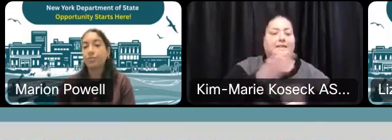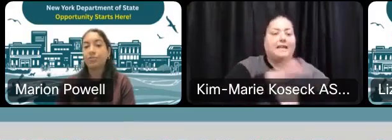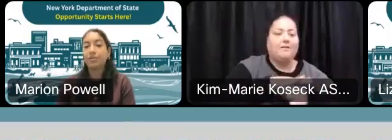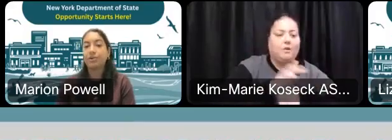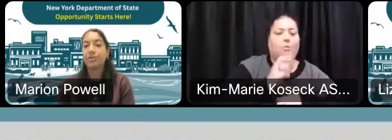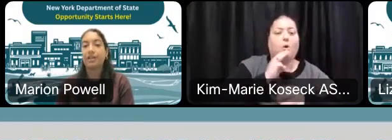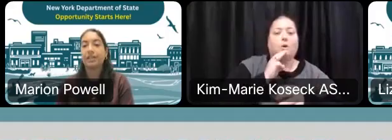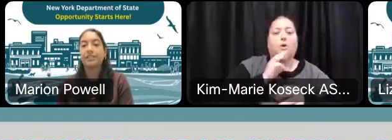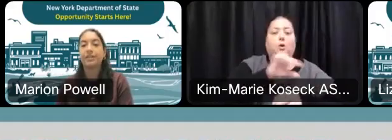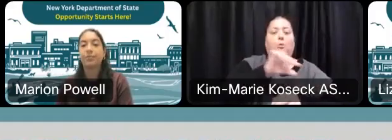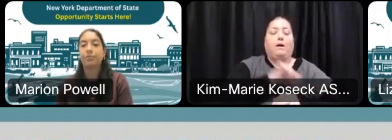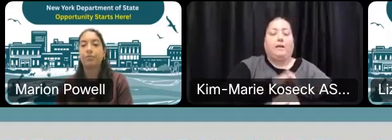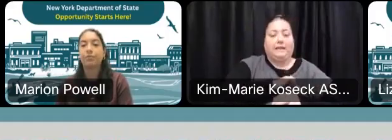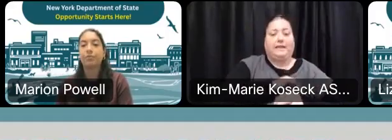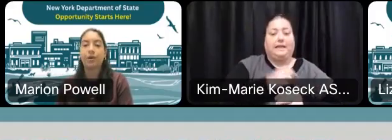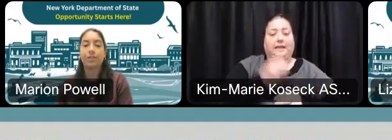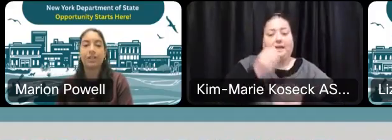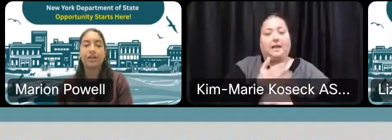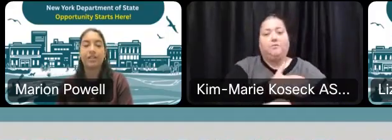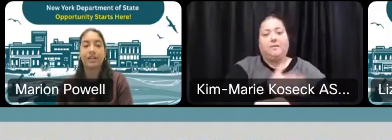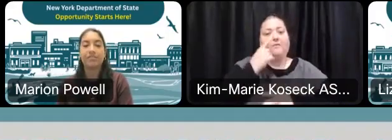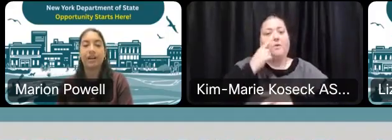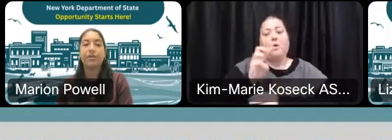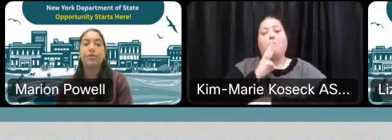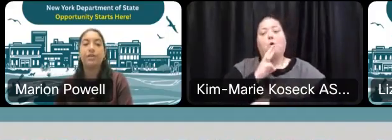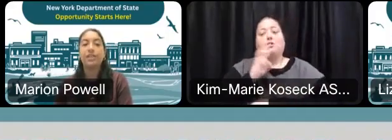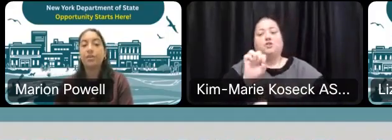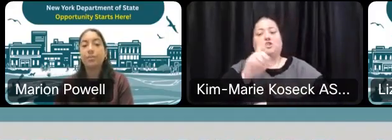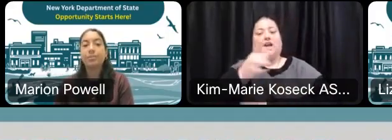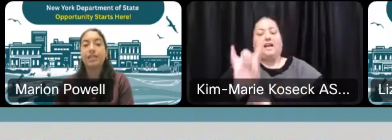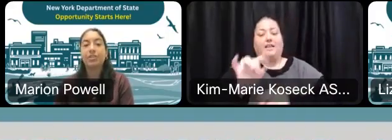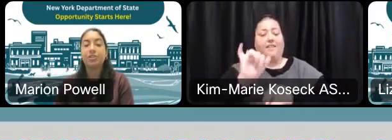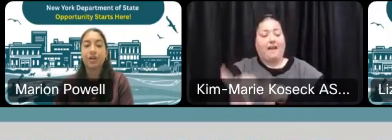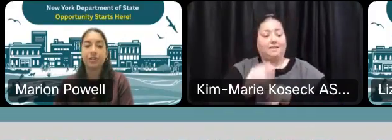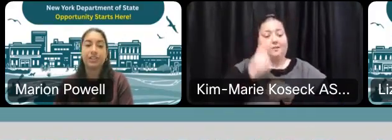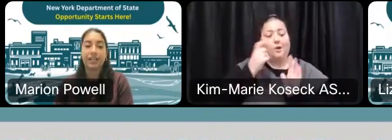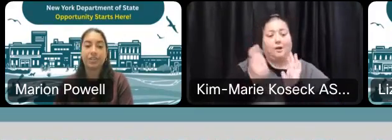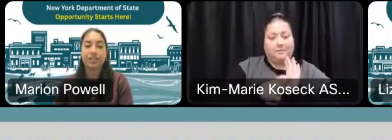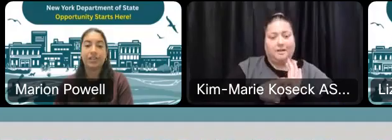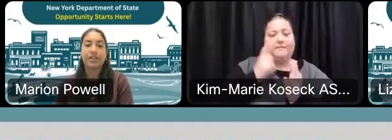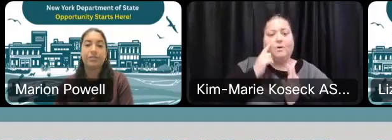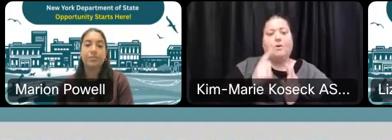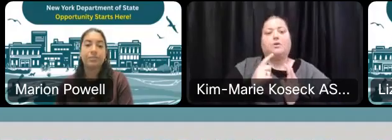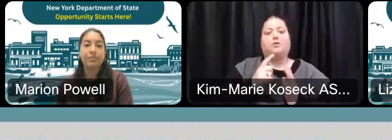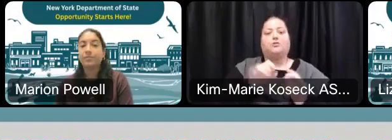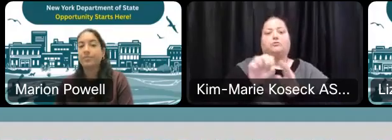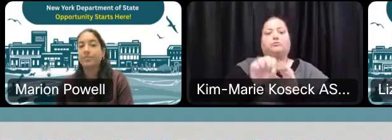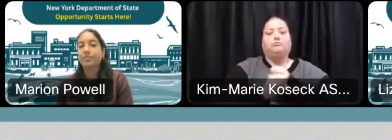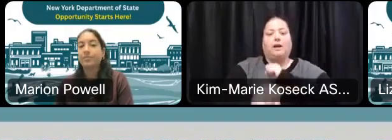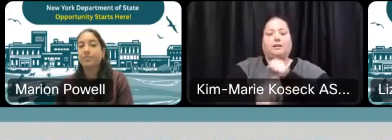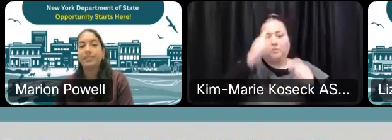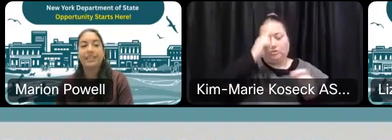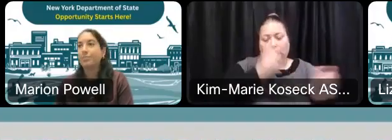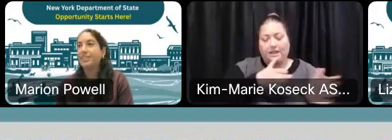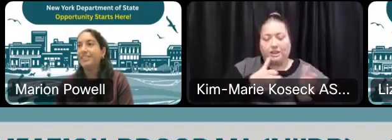quality improvement projects throughout the watershed that are identified within their implementation strategy section.